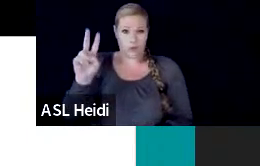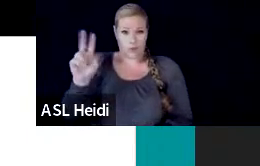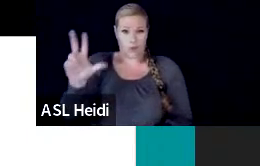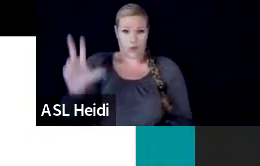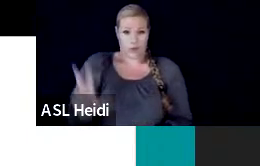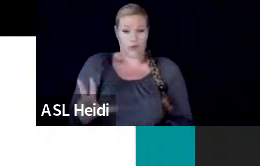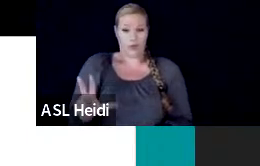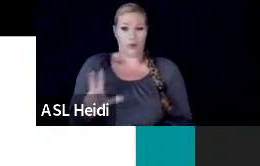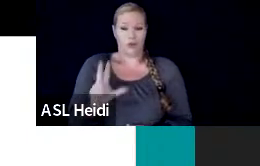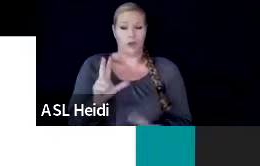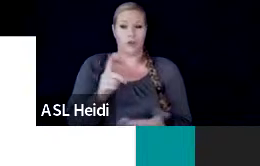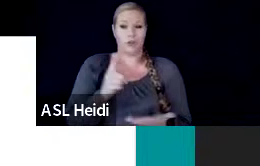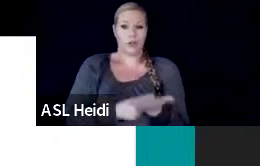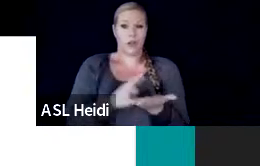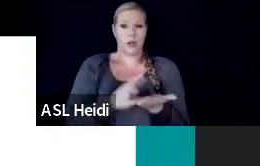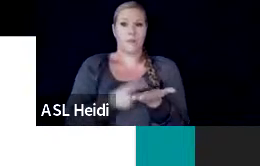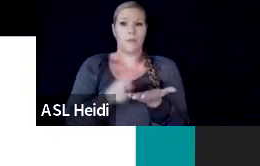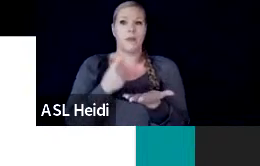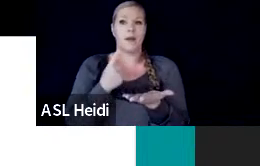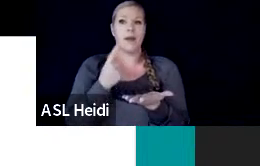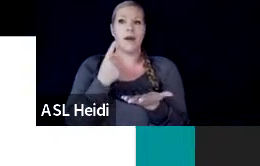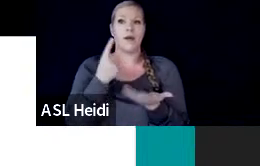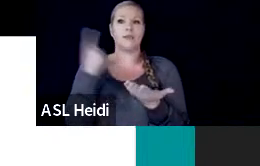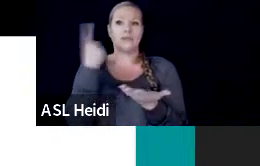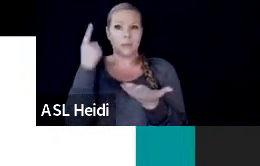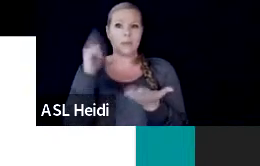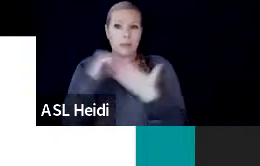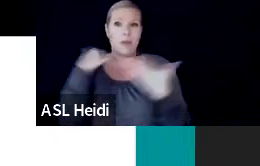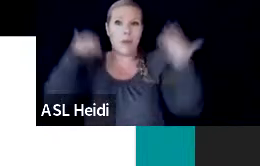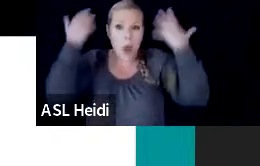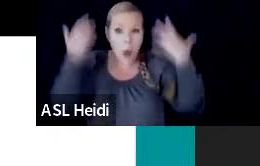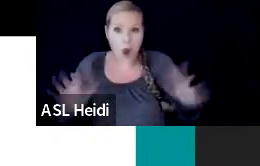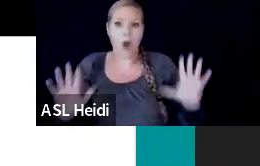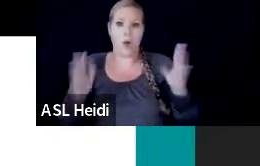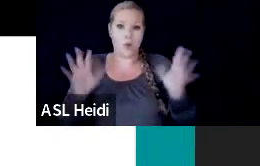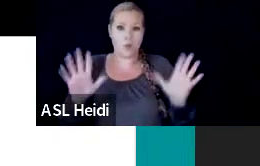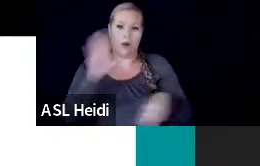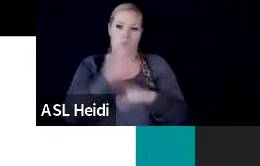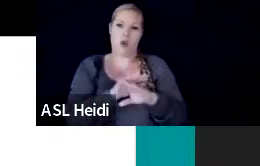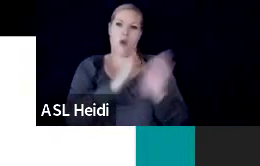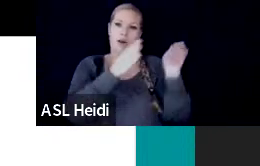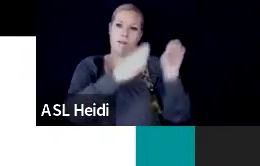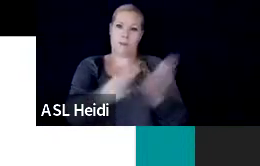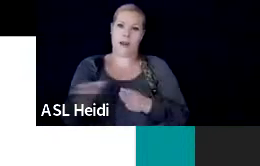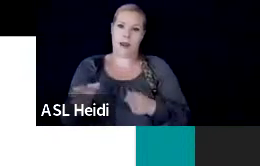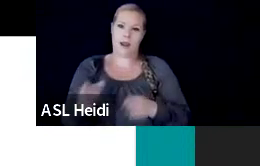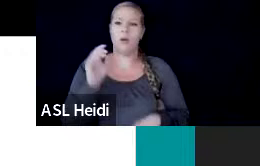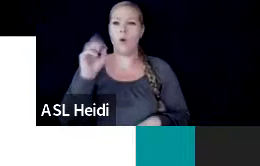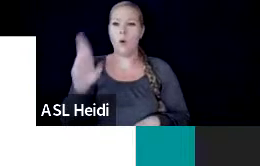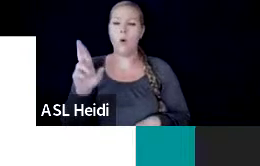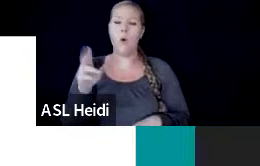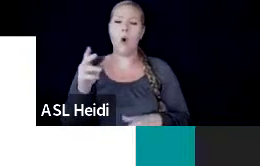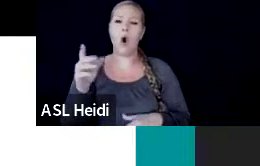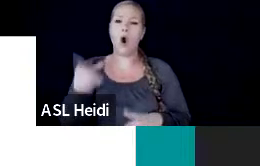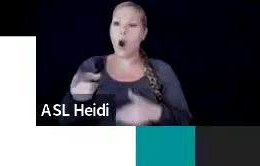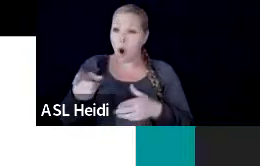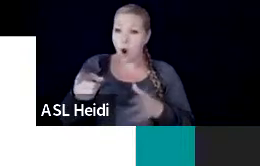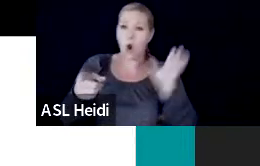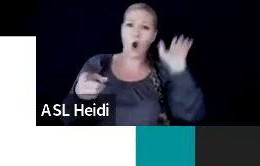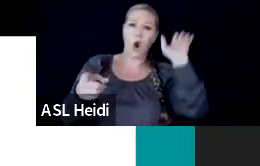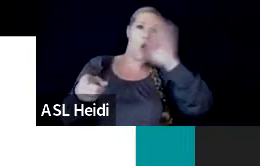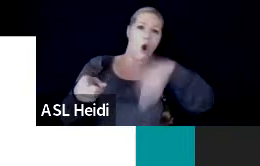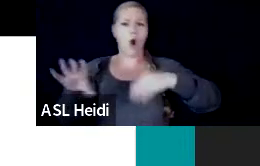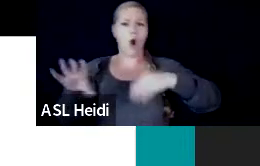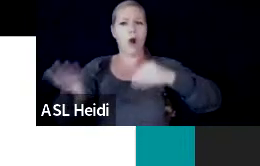already accounting for or planning for, or we were able to somewhat easily accommodate in